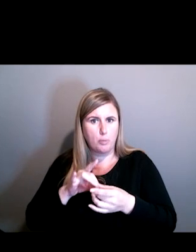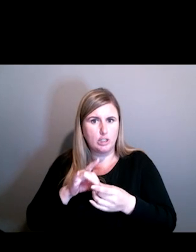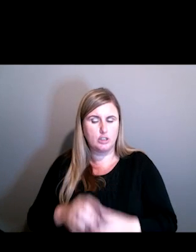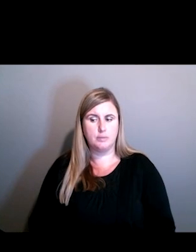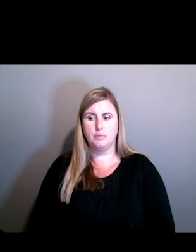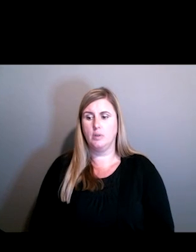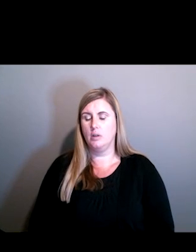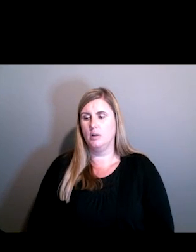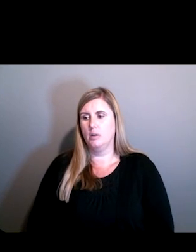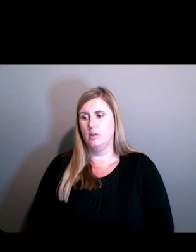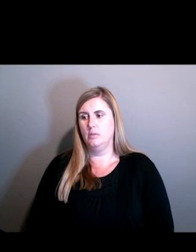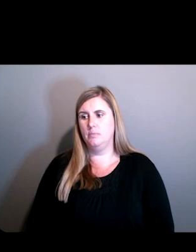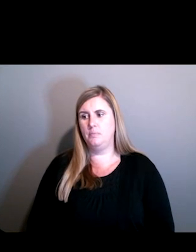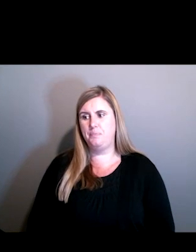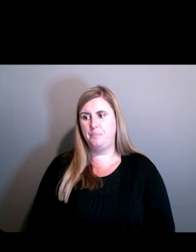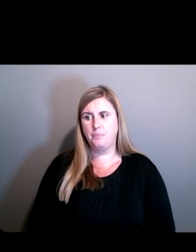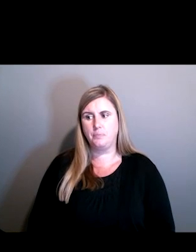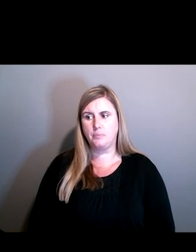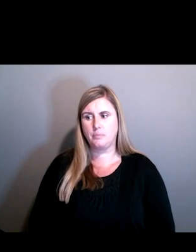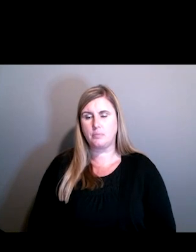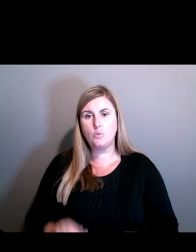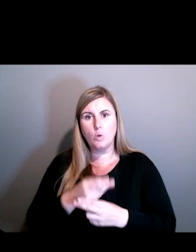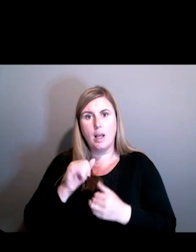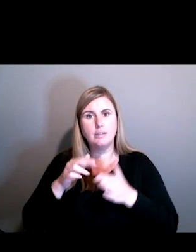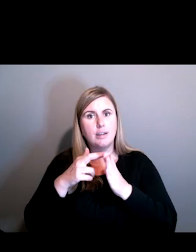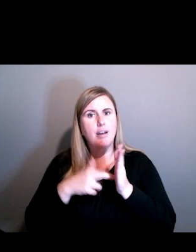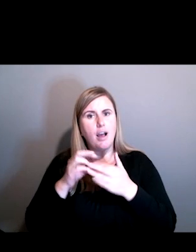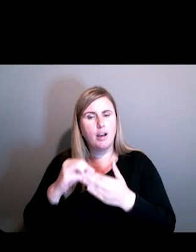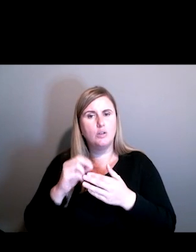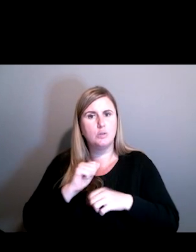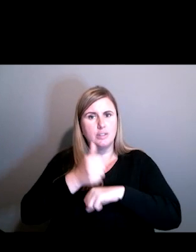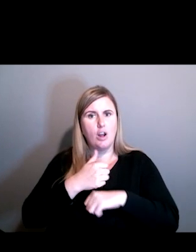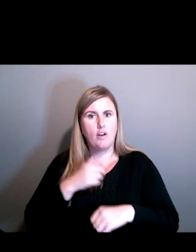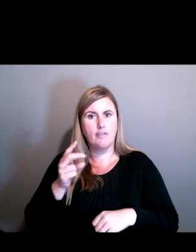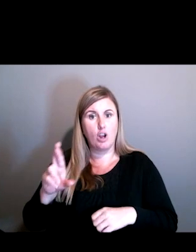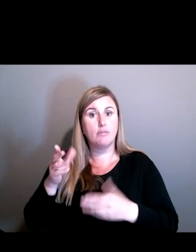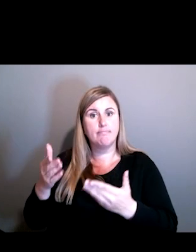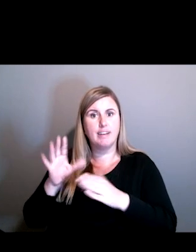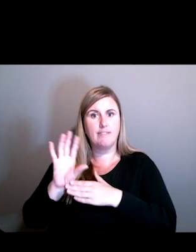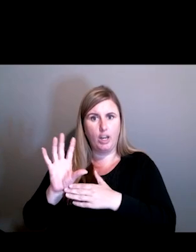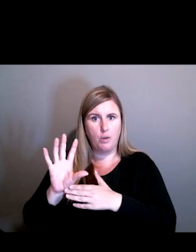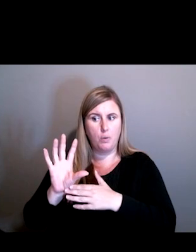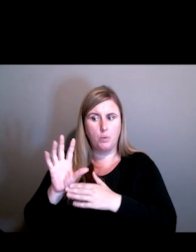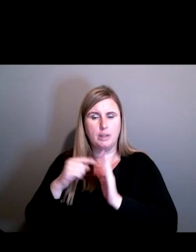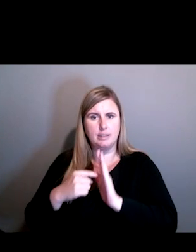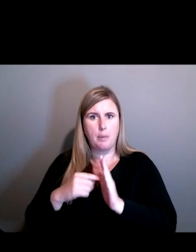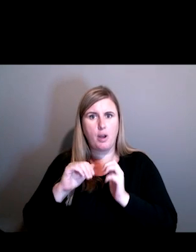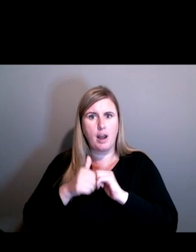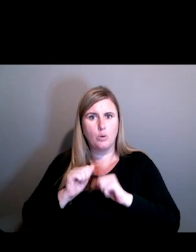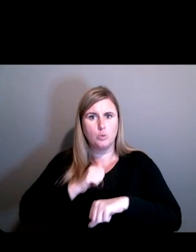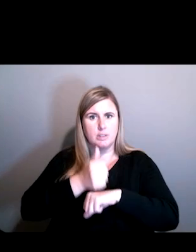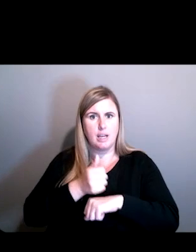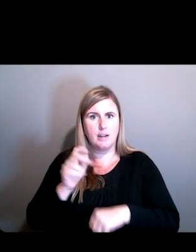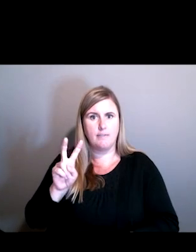and their cooperation. And we use that as a guide to help us set our VRs. So here's a